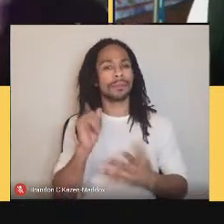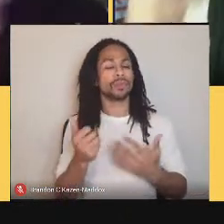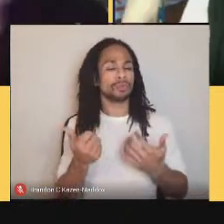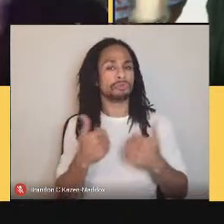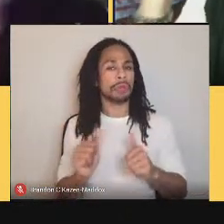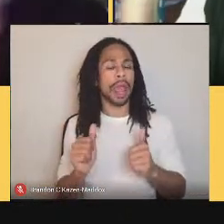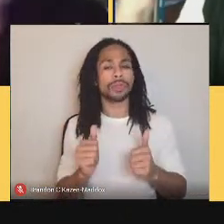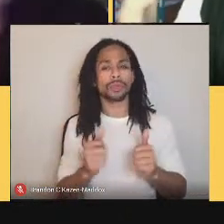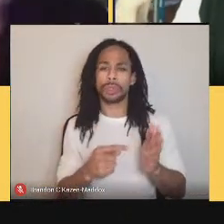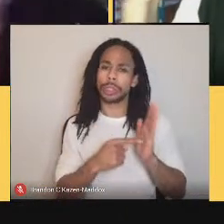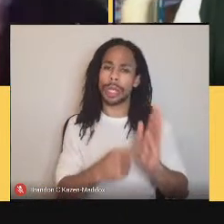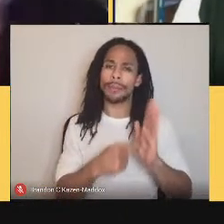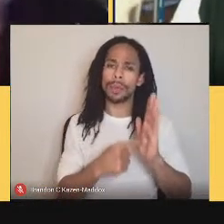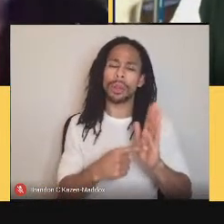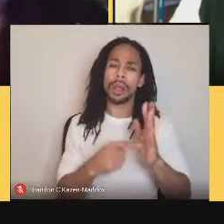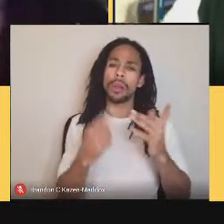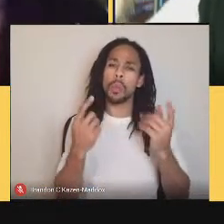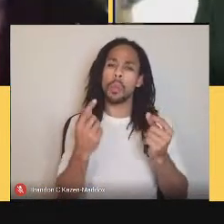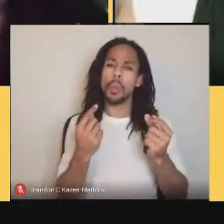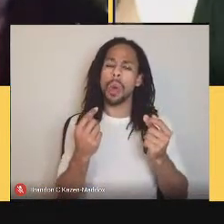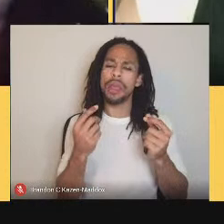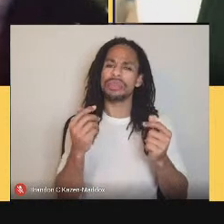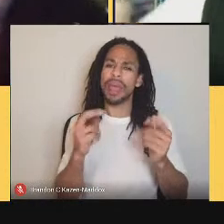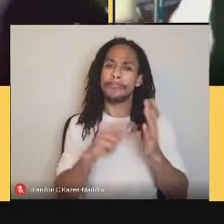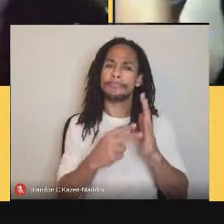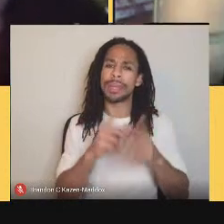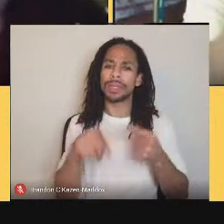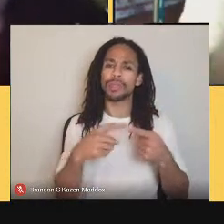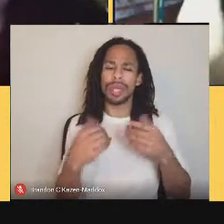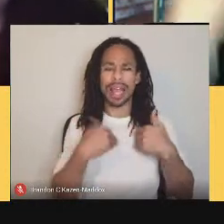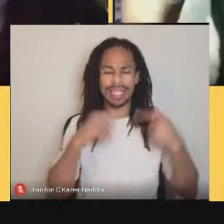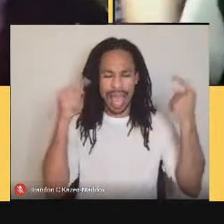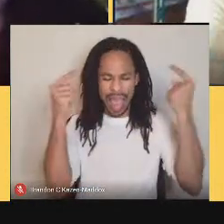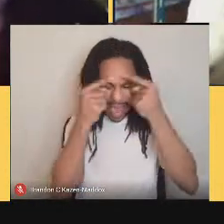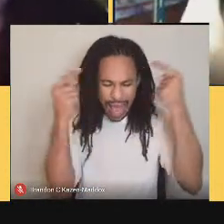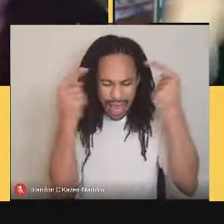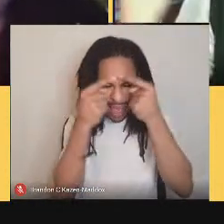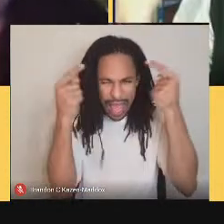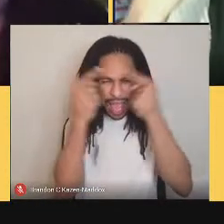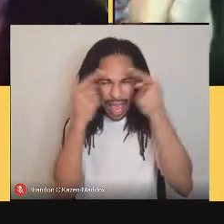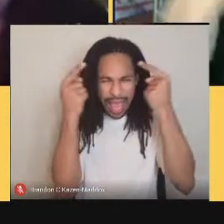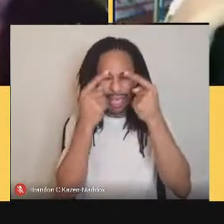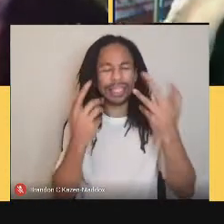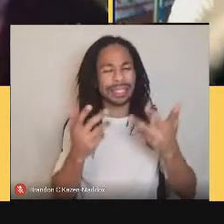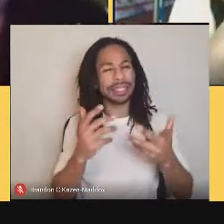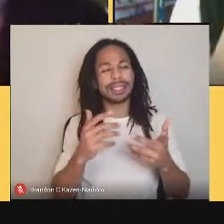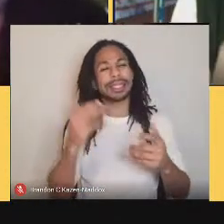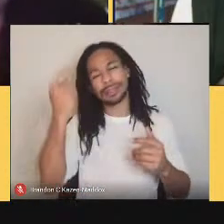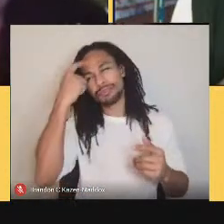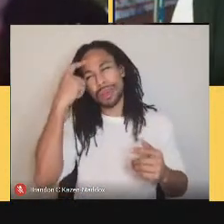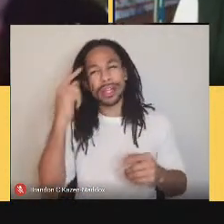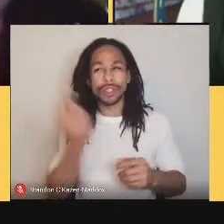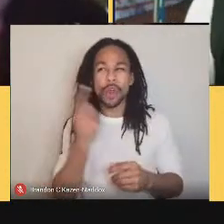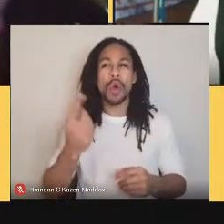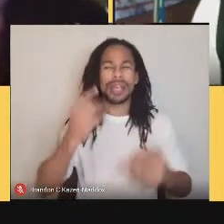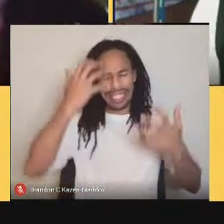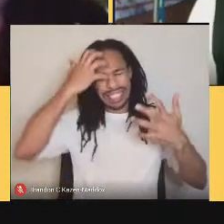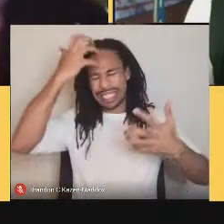what it is when he has these crazy headaches and the fact that his brain is constantly in this disjointed, broken